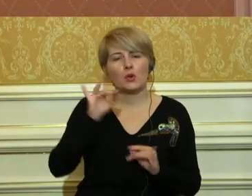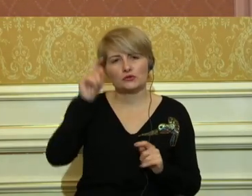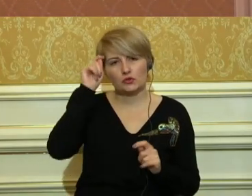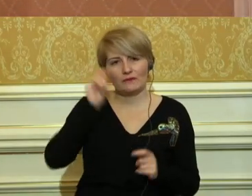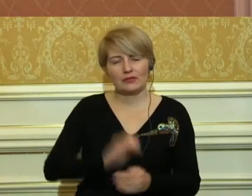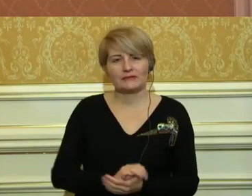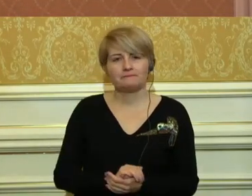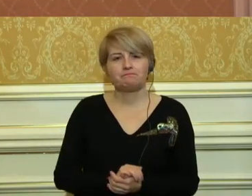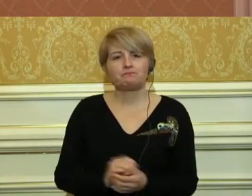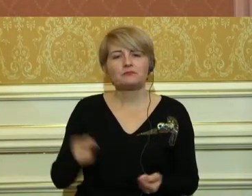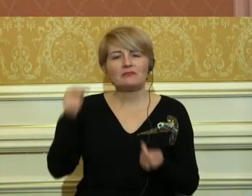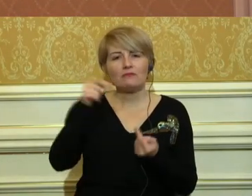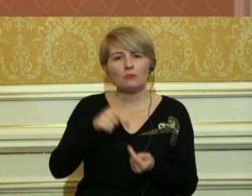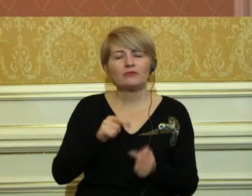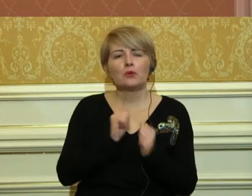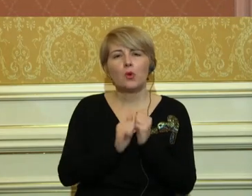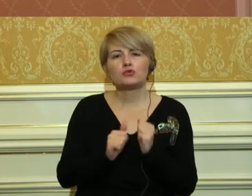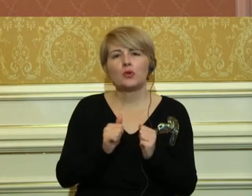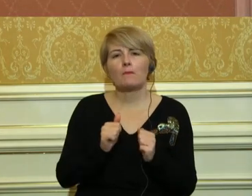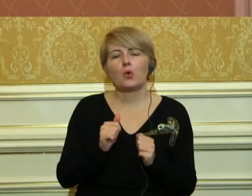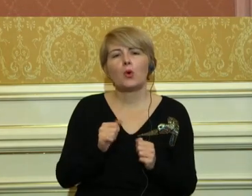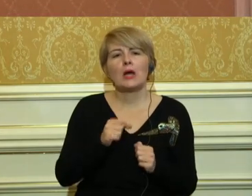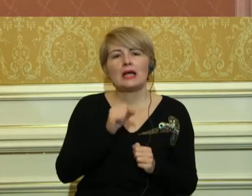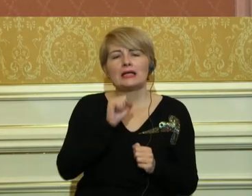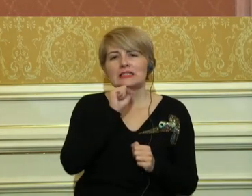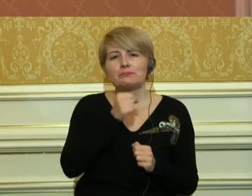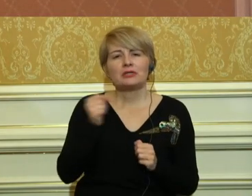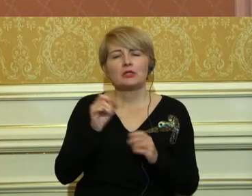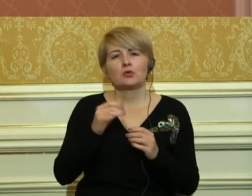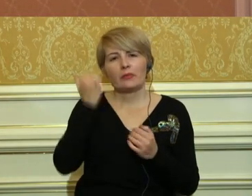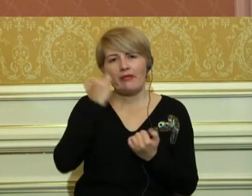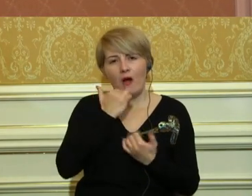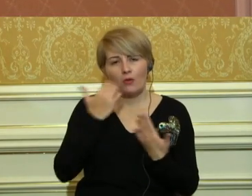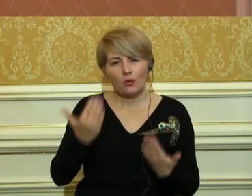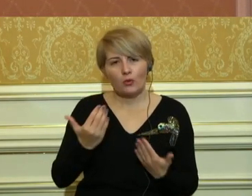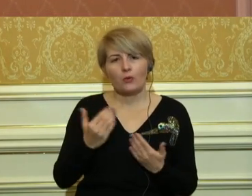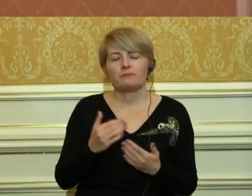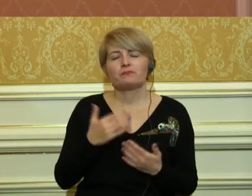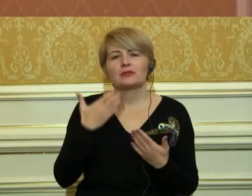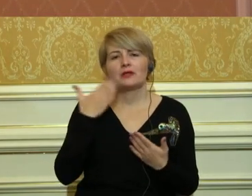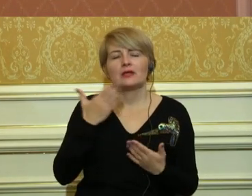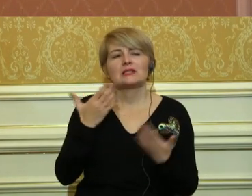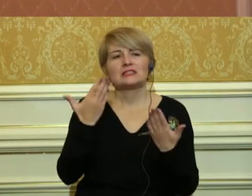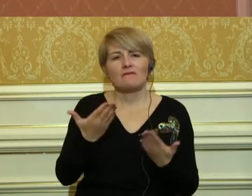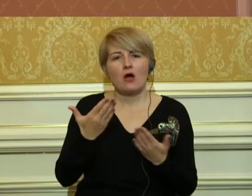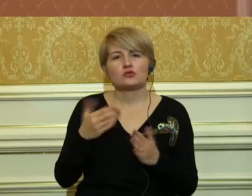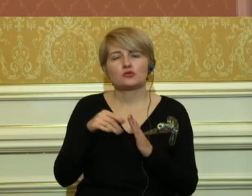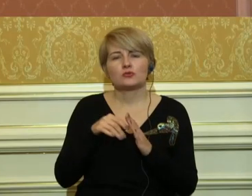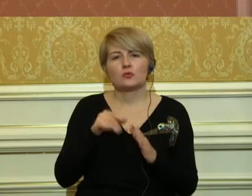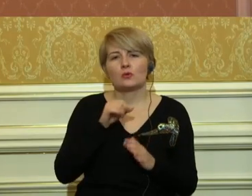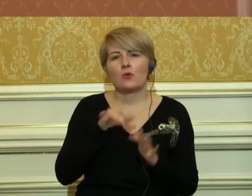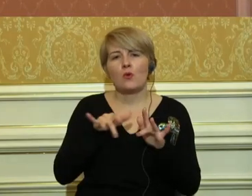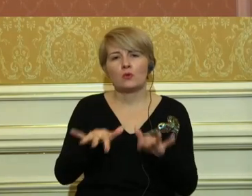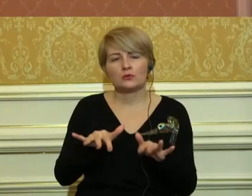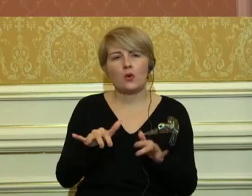local societies and communities. I would like to express special thanks to all of you, dear speakers,